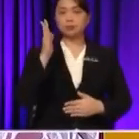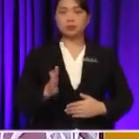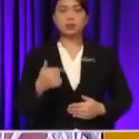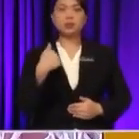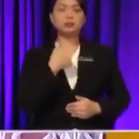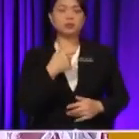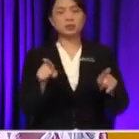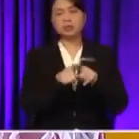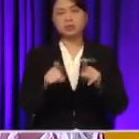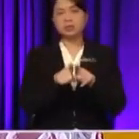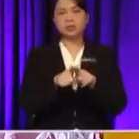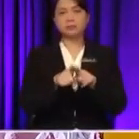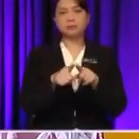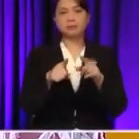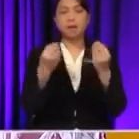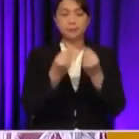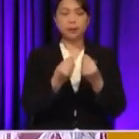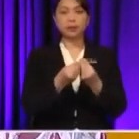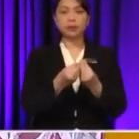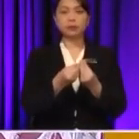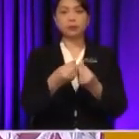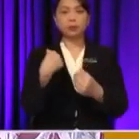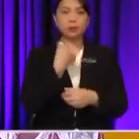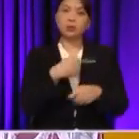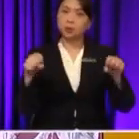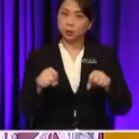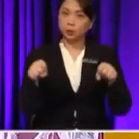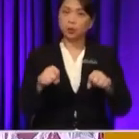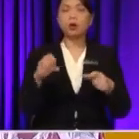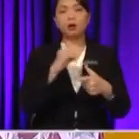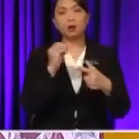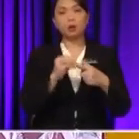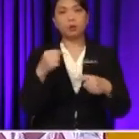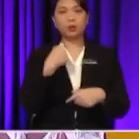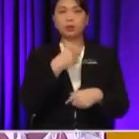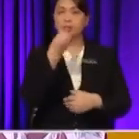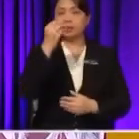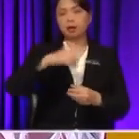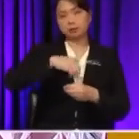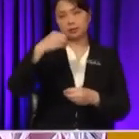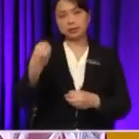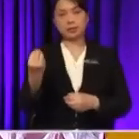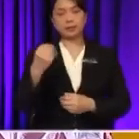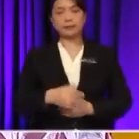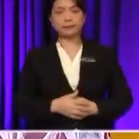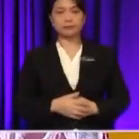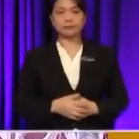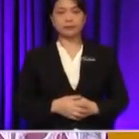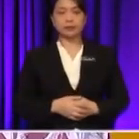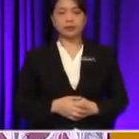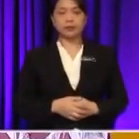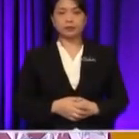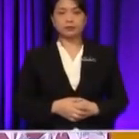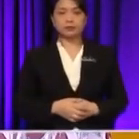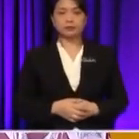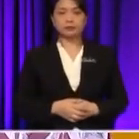cook at home or we eat outside. So it is sometimes definitely economical for someone who is living single or someone who